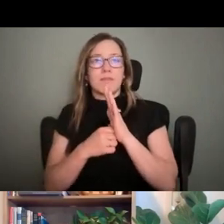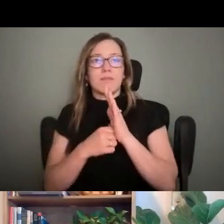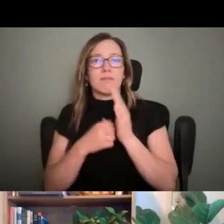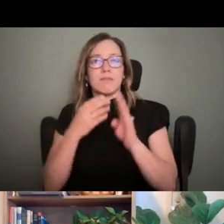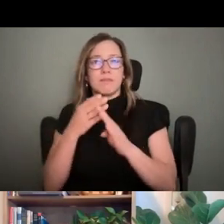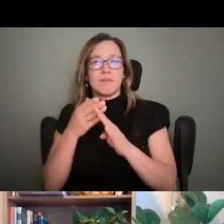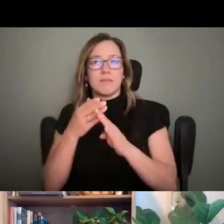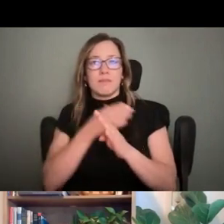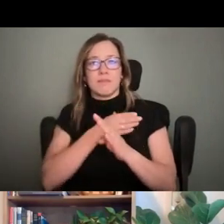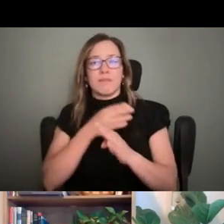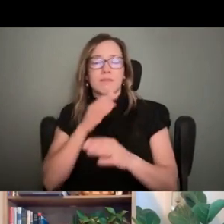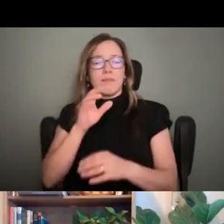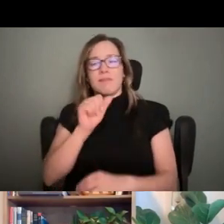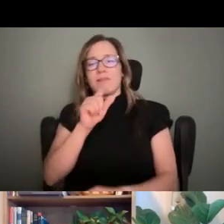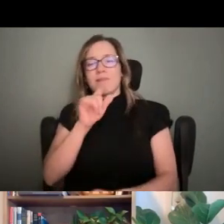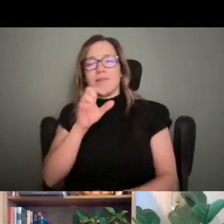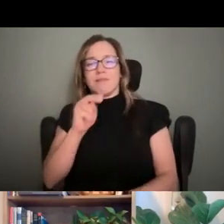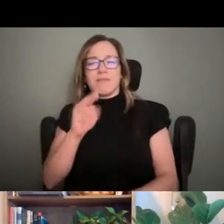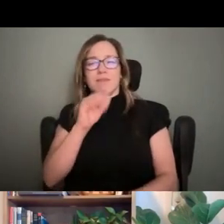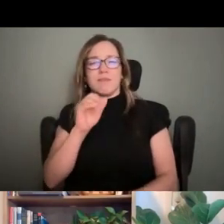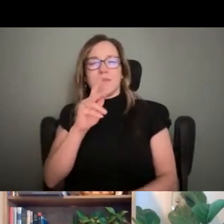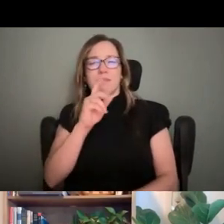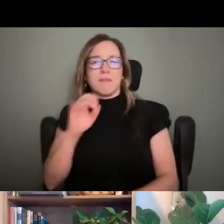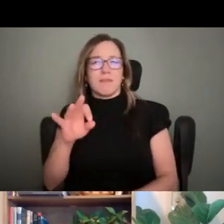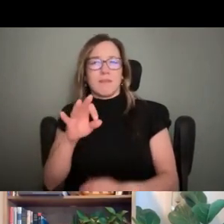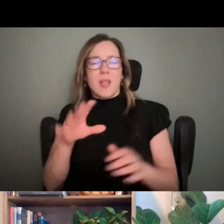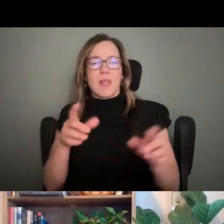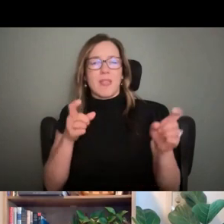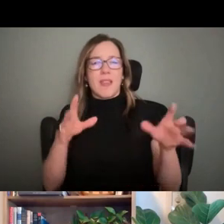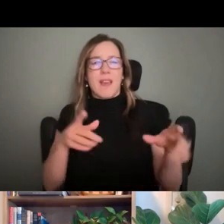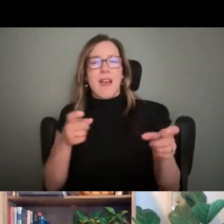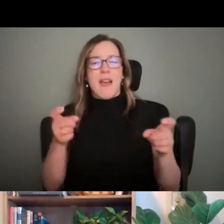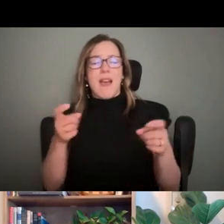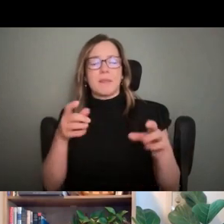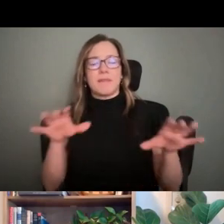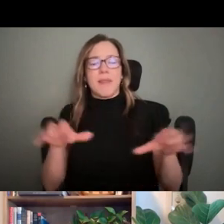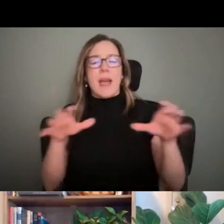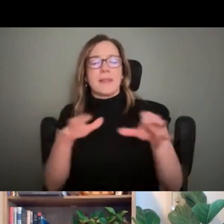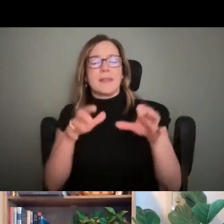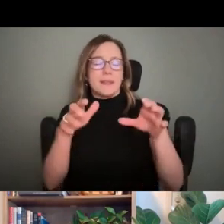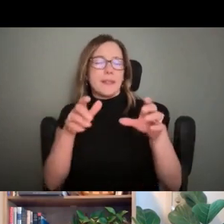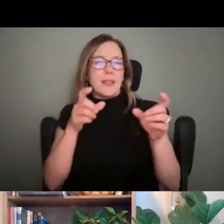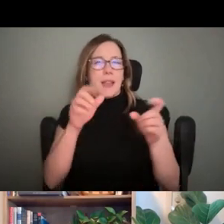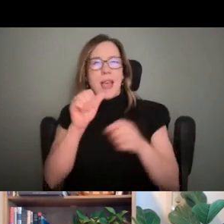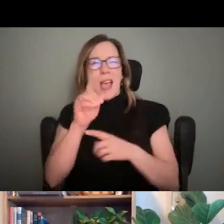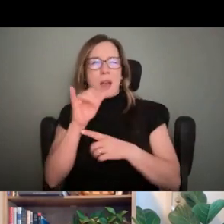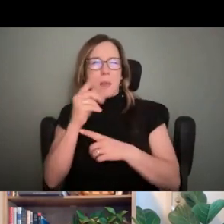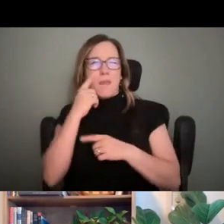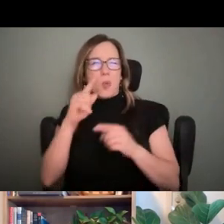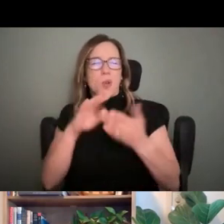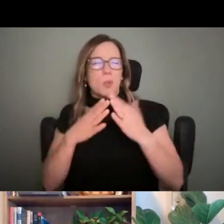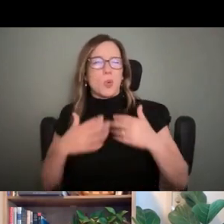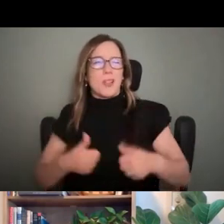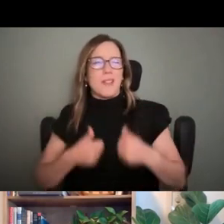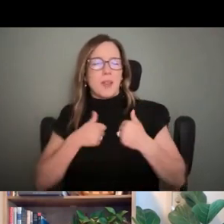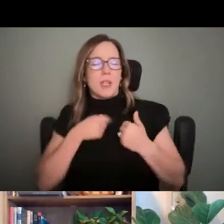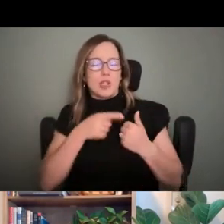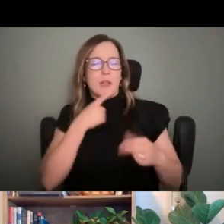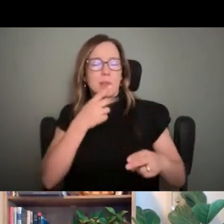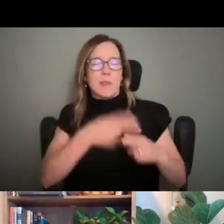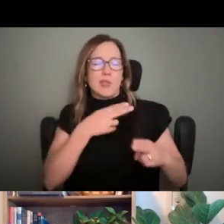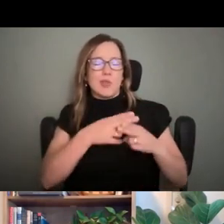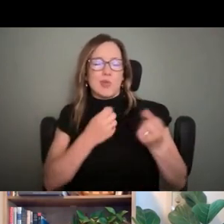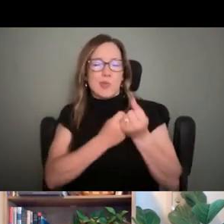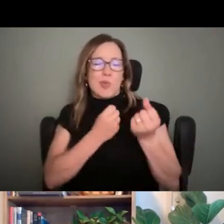from Allison Barkov, the acting administrator of the Administration for Community Living, on the importance of supporting the